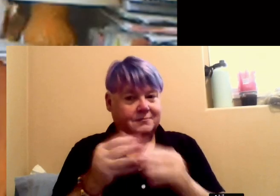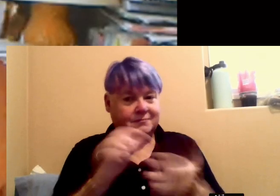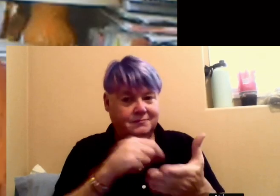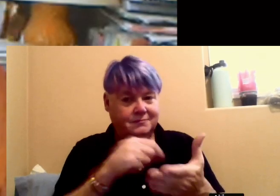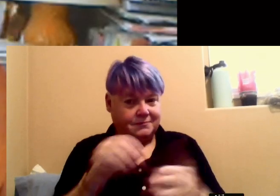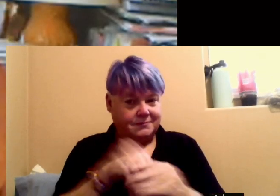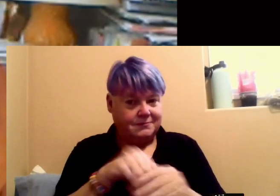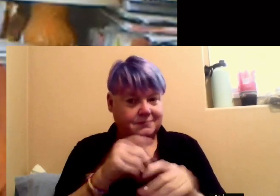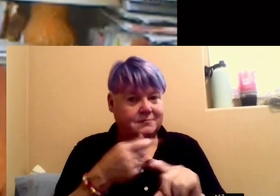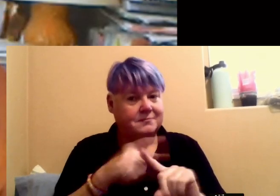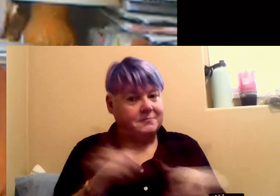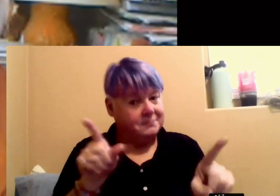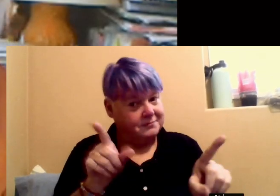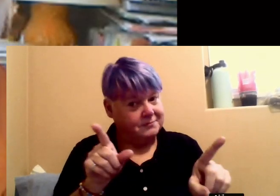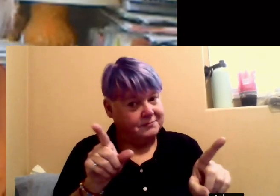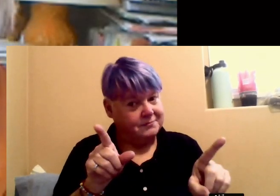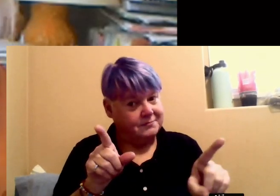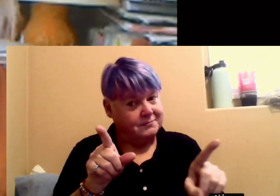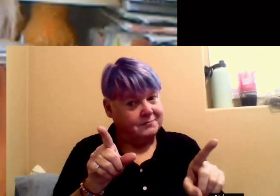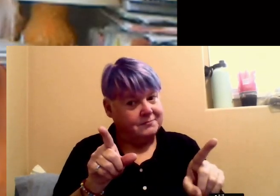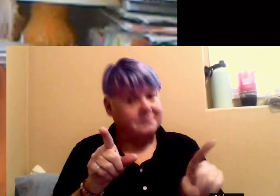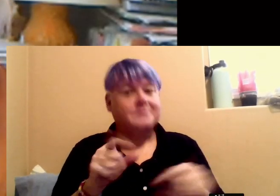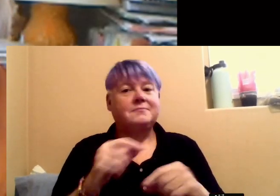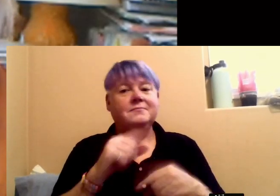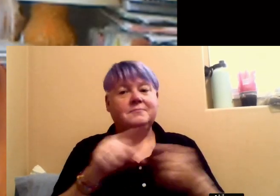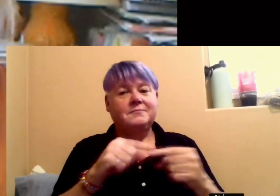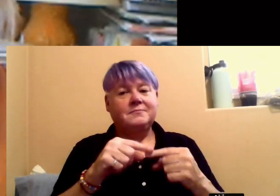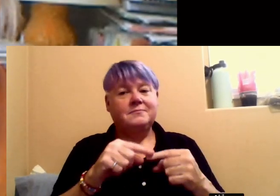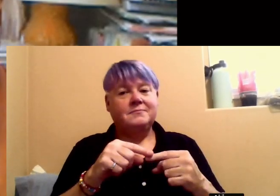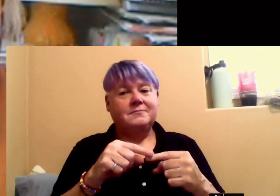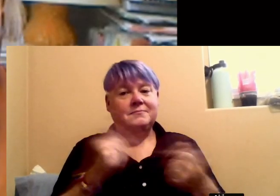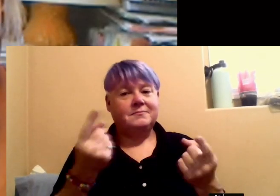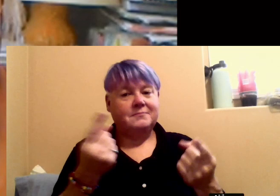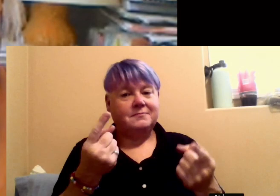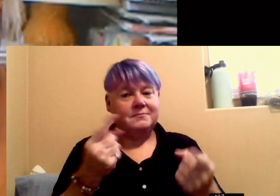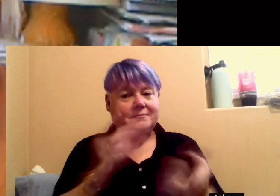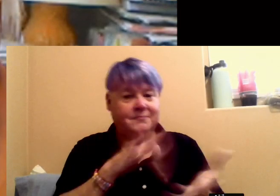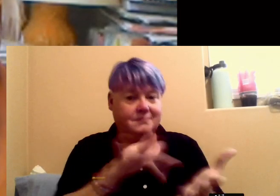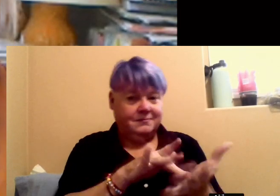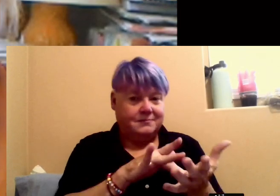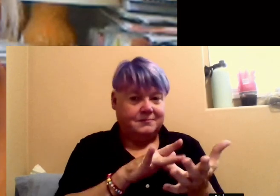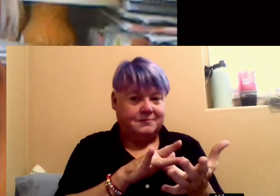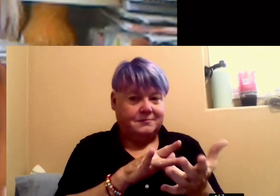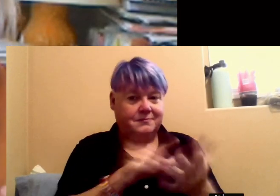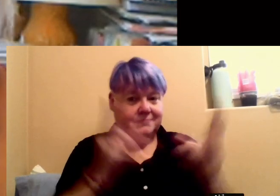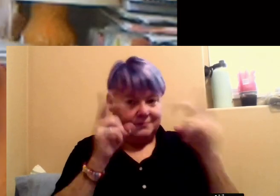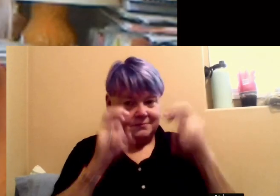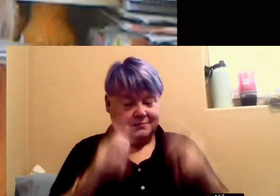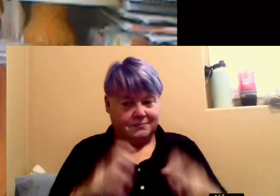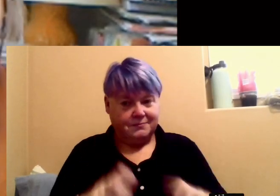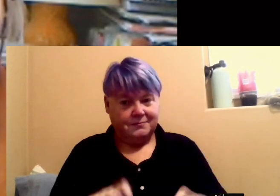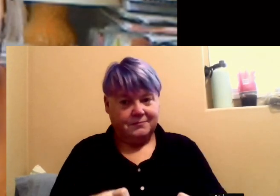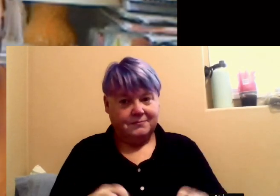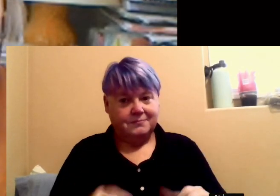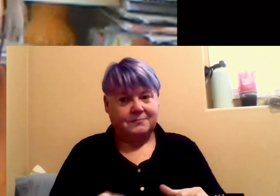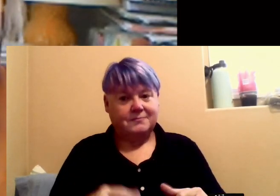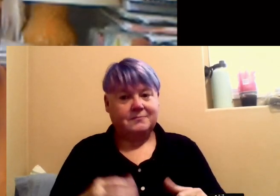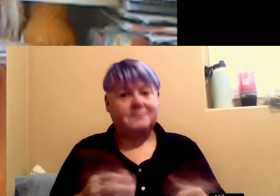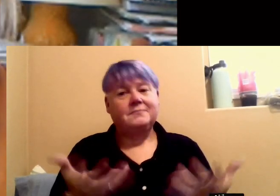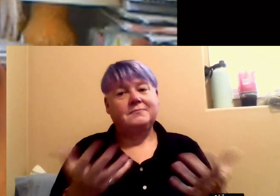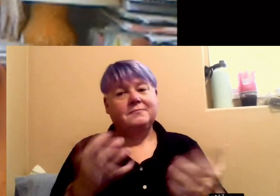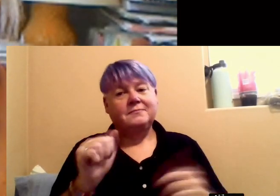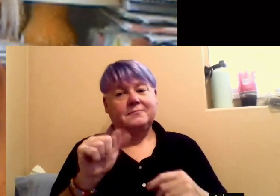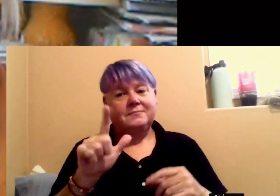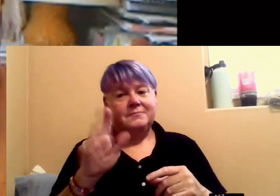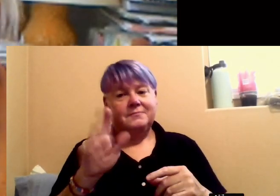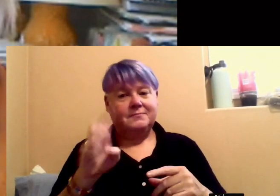But, still when it comes time to look at what's the role of the medical examiner's investigator, that's a very Alberta thing,